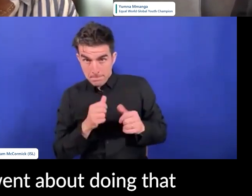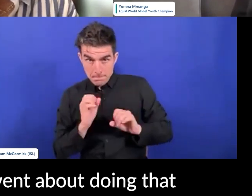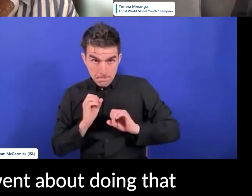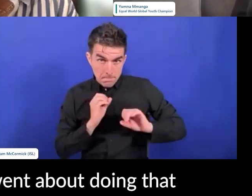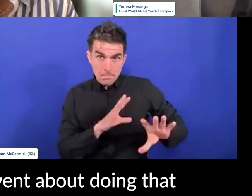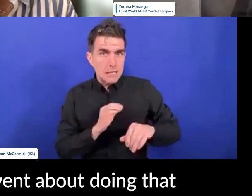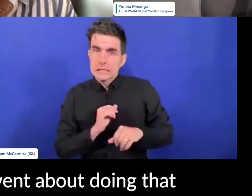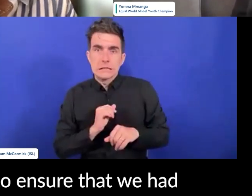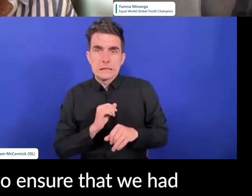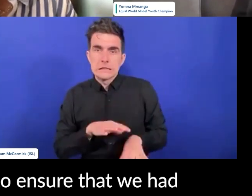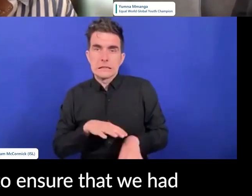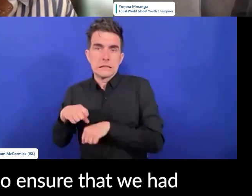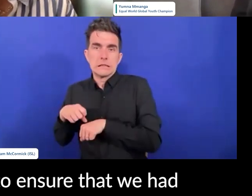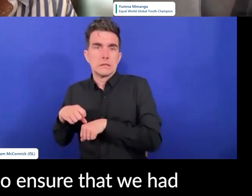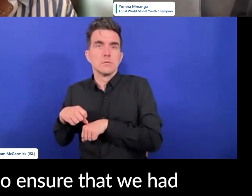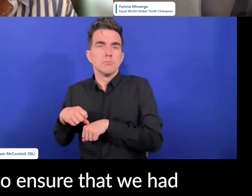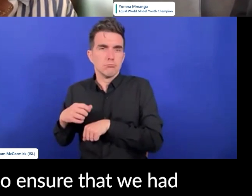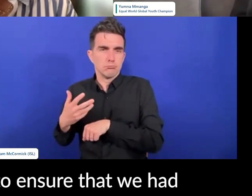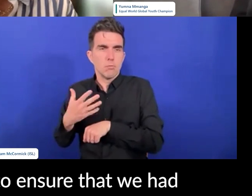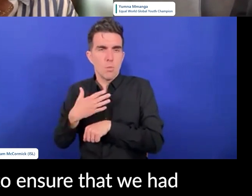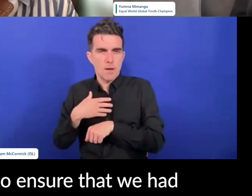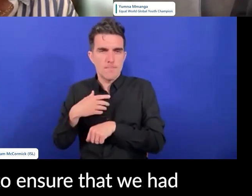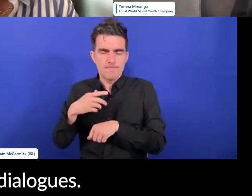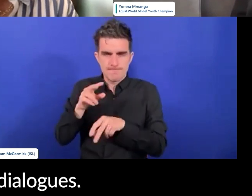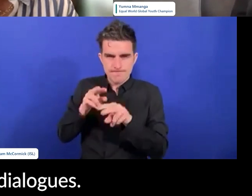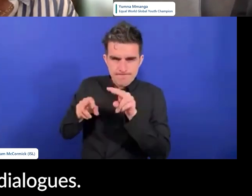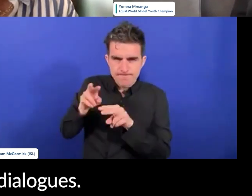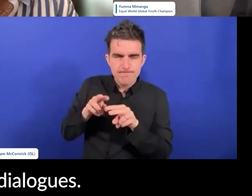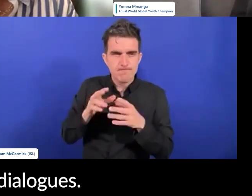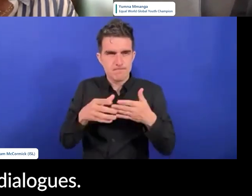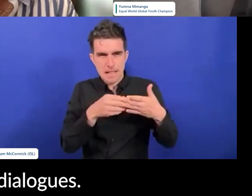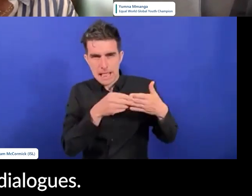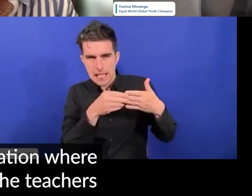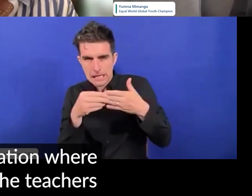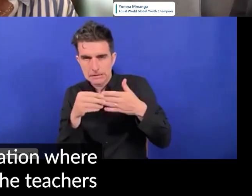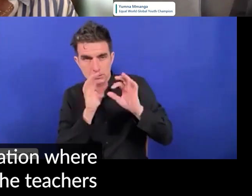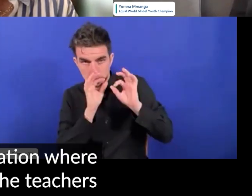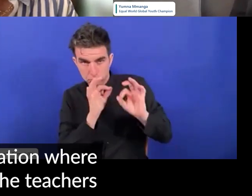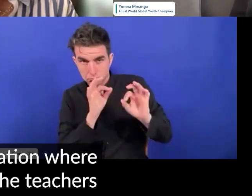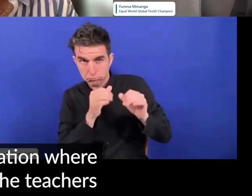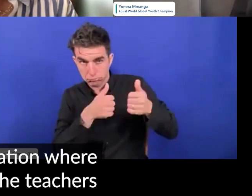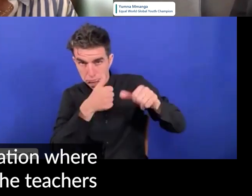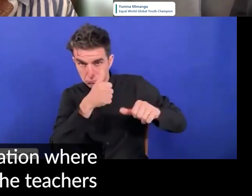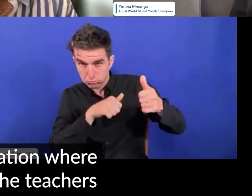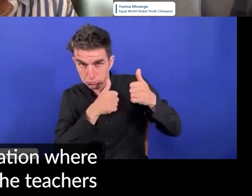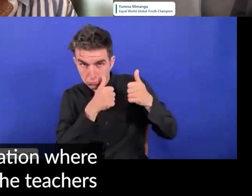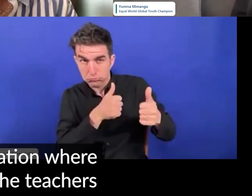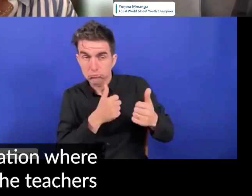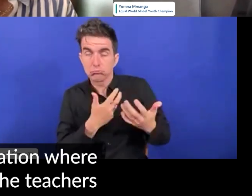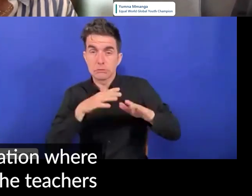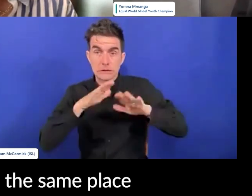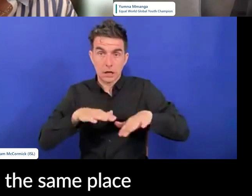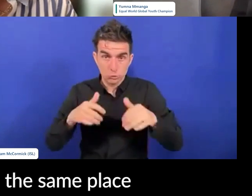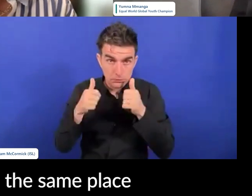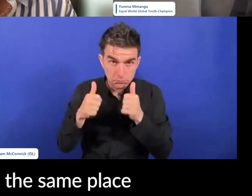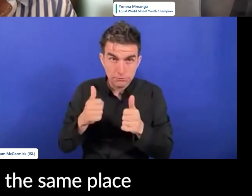that we went about doing that in our program was to ensure that we had community dialogues. We had a situation where we had both the